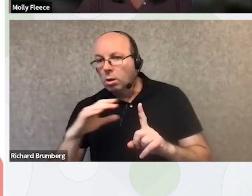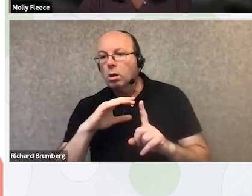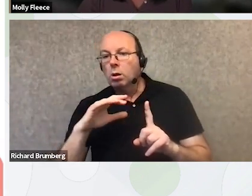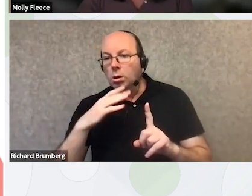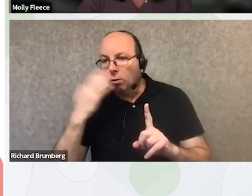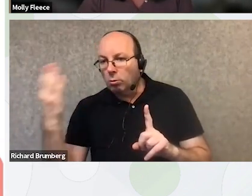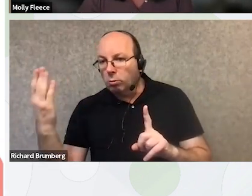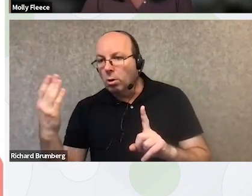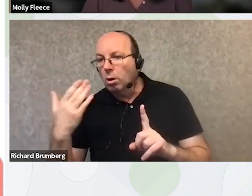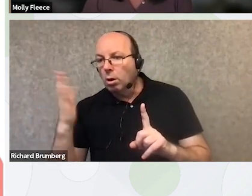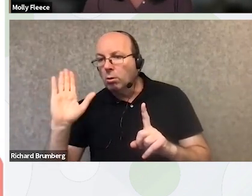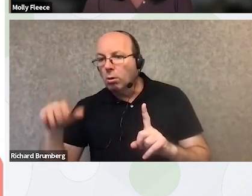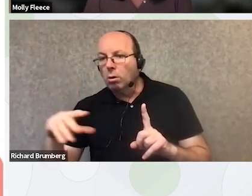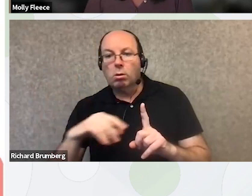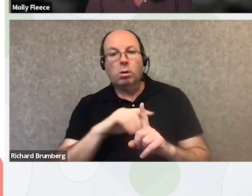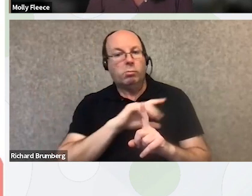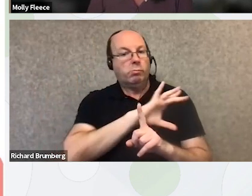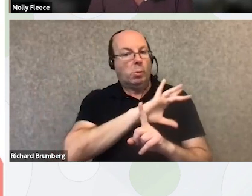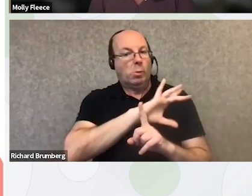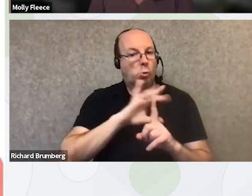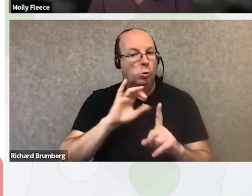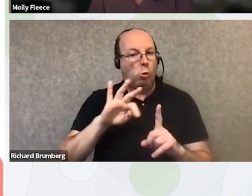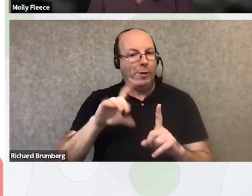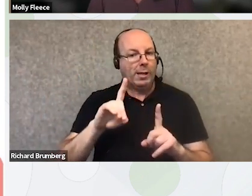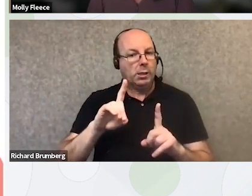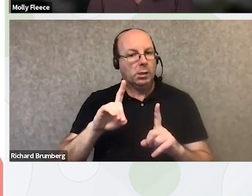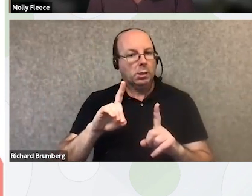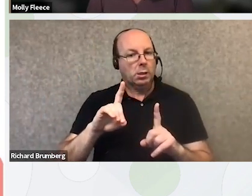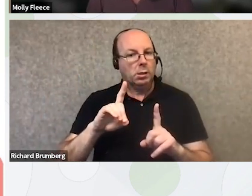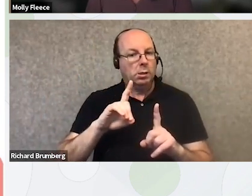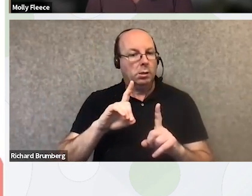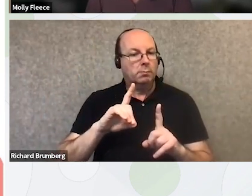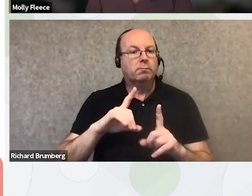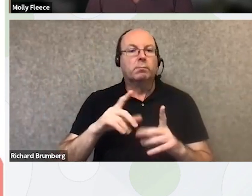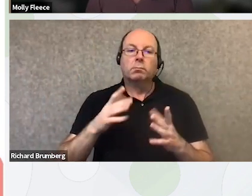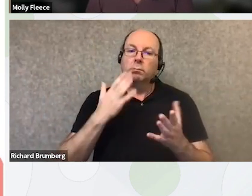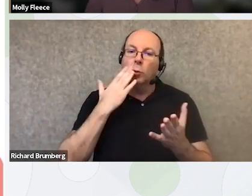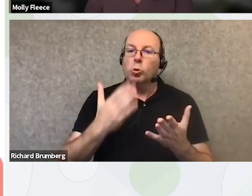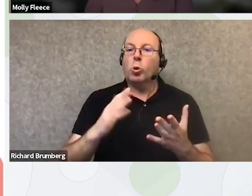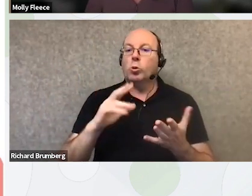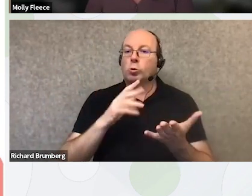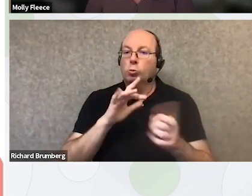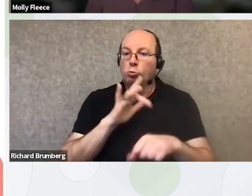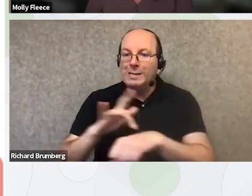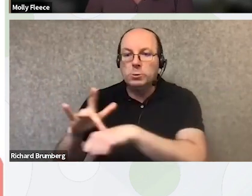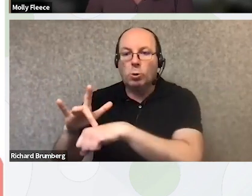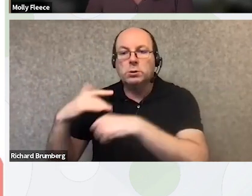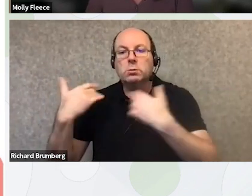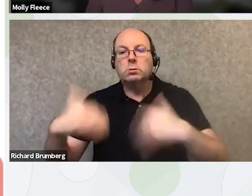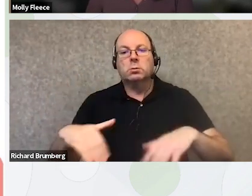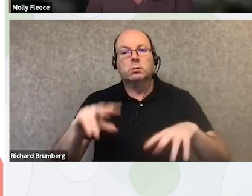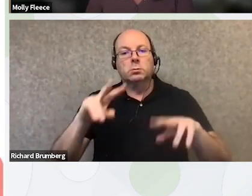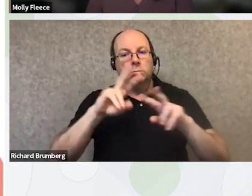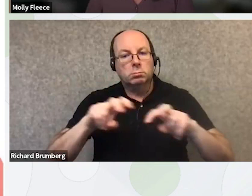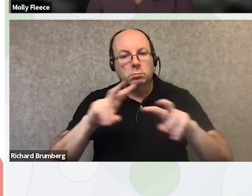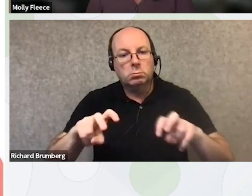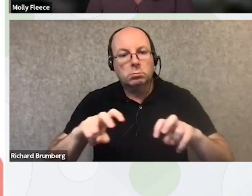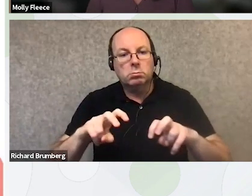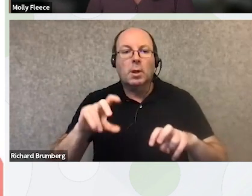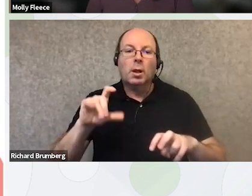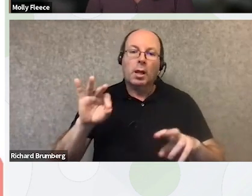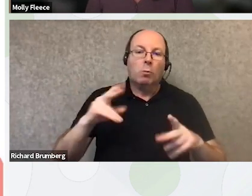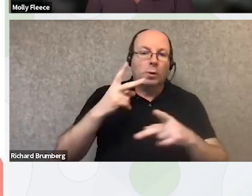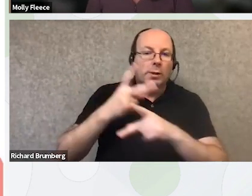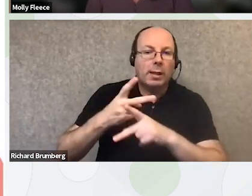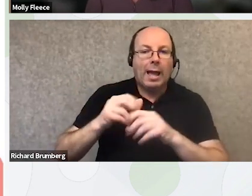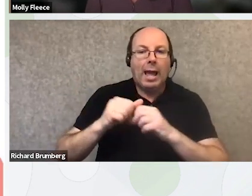institution or other closed settings. So I think it's a great resource to look at, especially if we are starting to think about outbreak